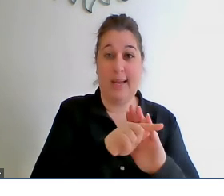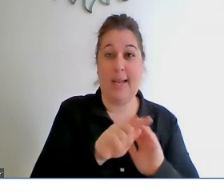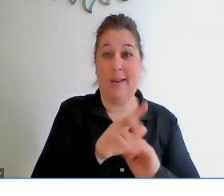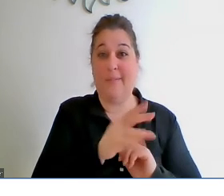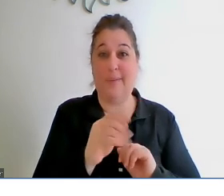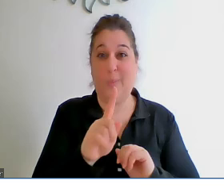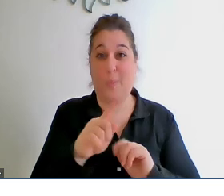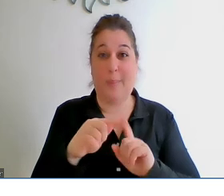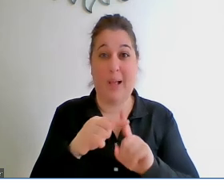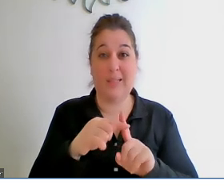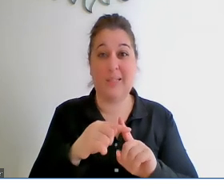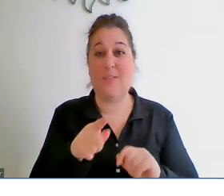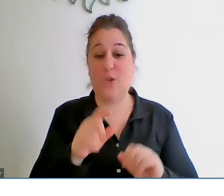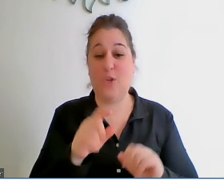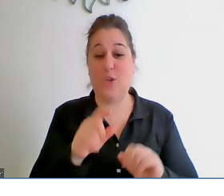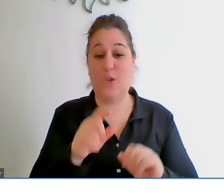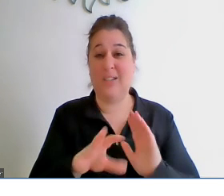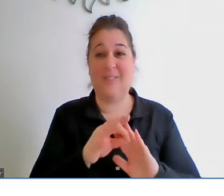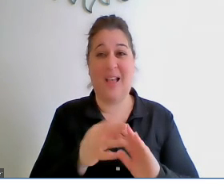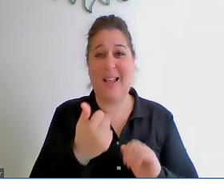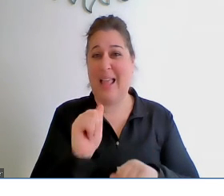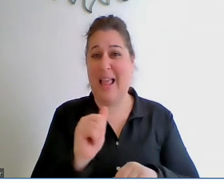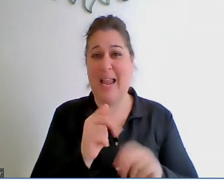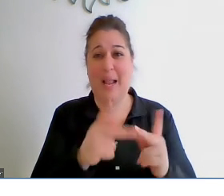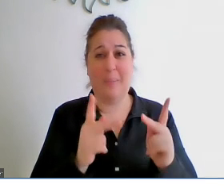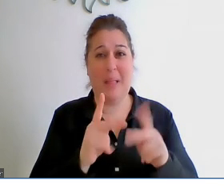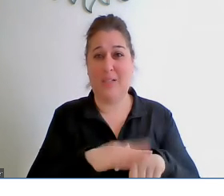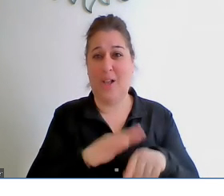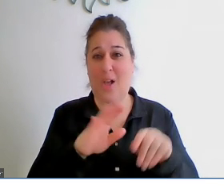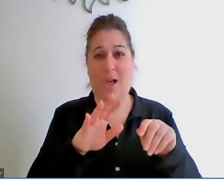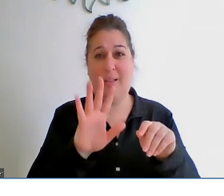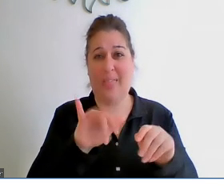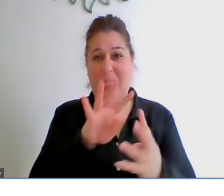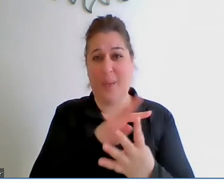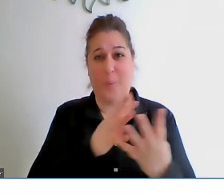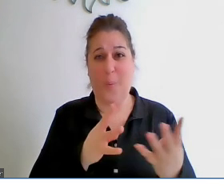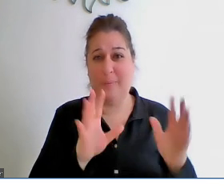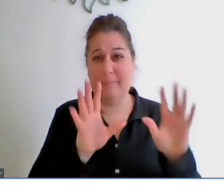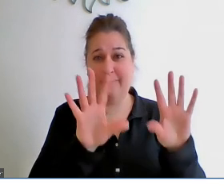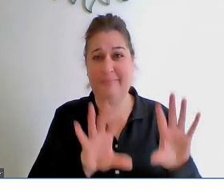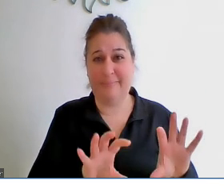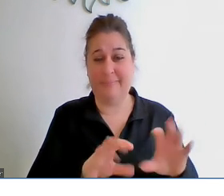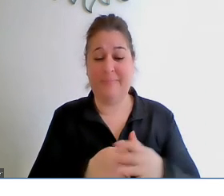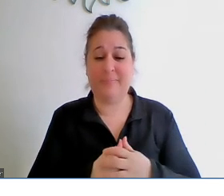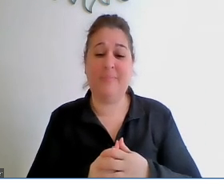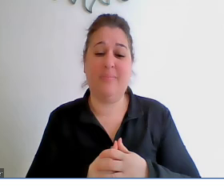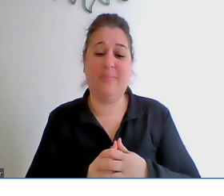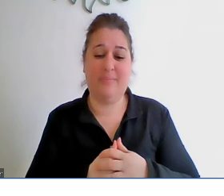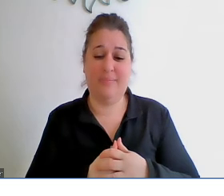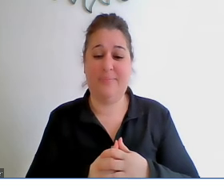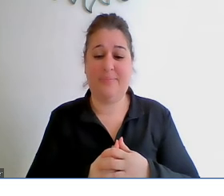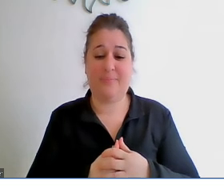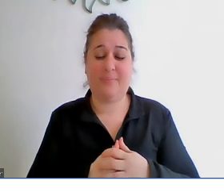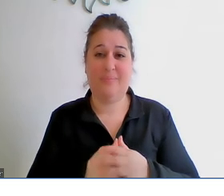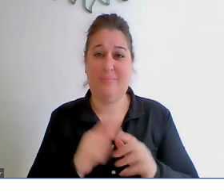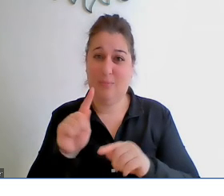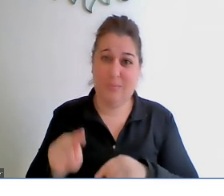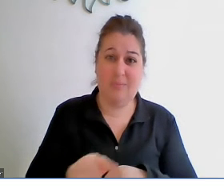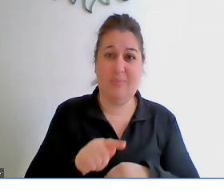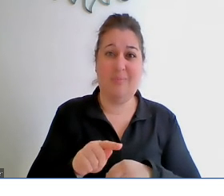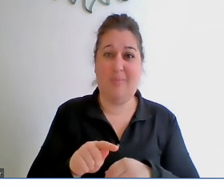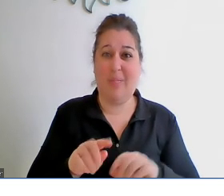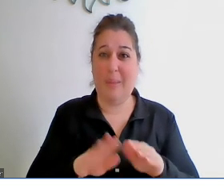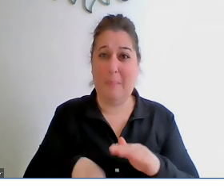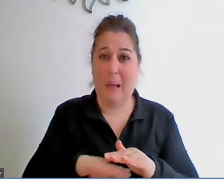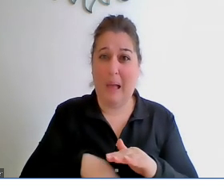signs. A positive times a negative is a negative. So you can do it in many